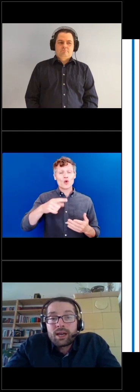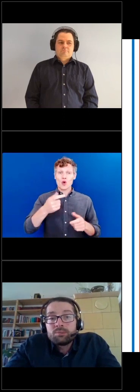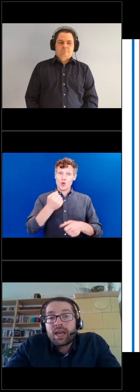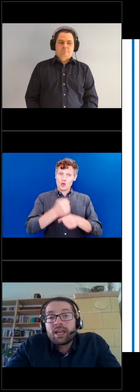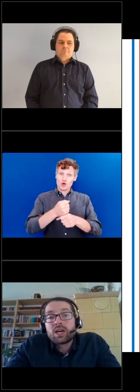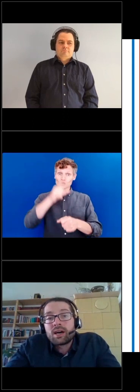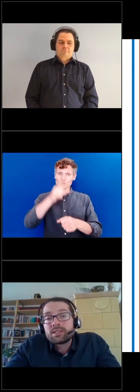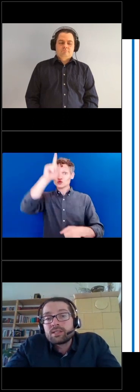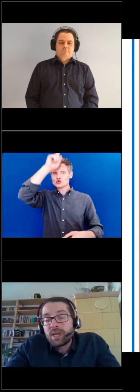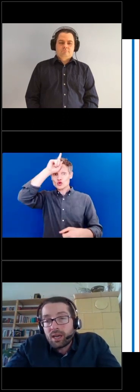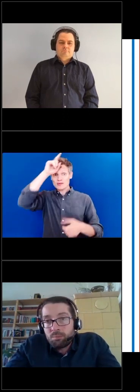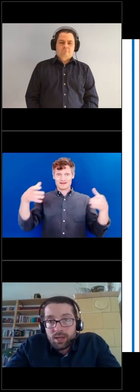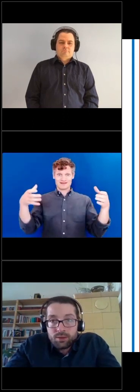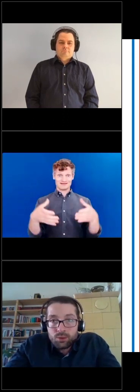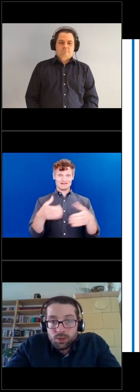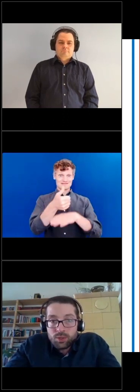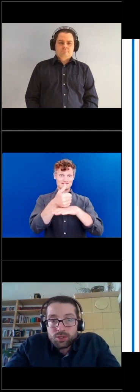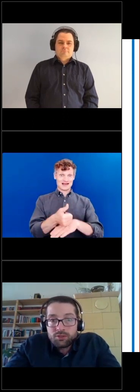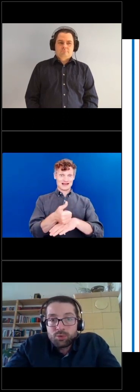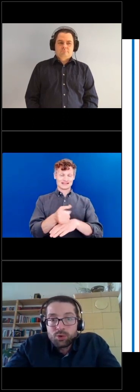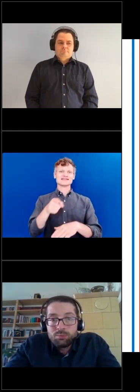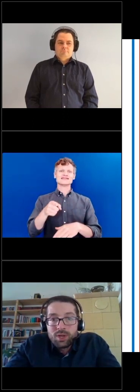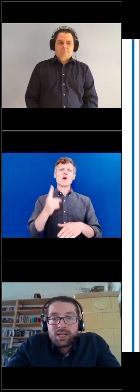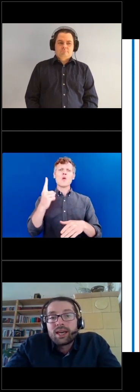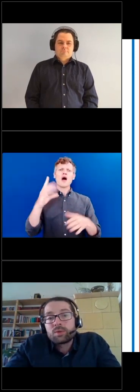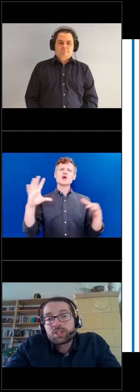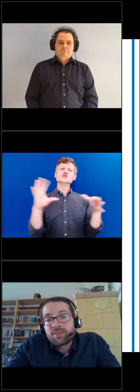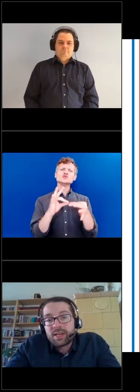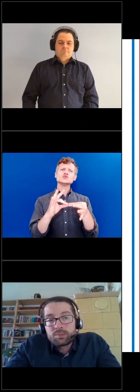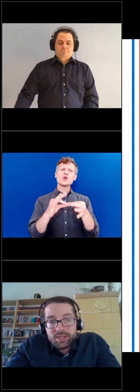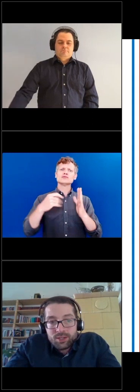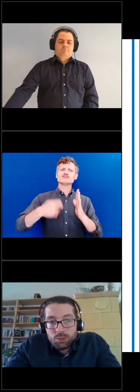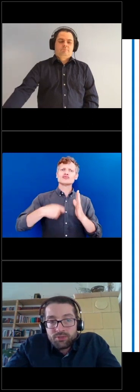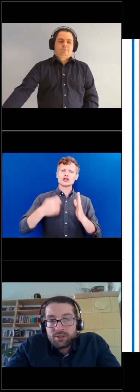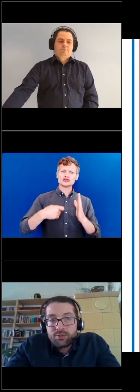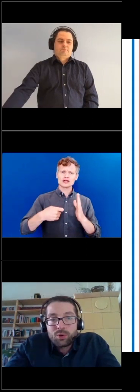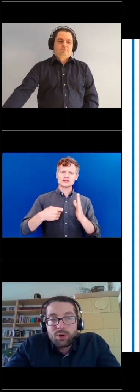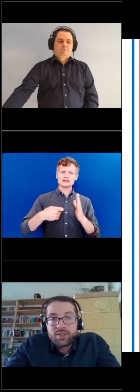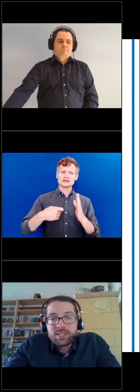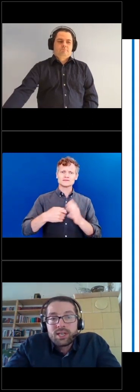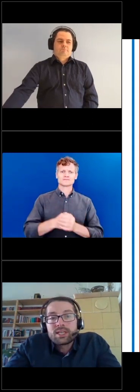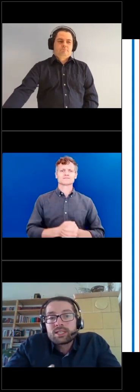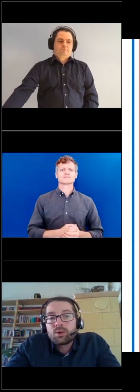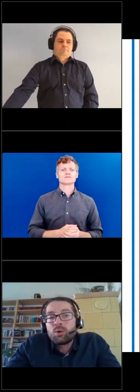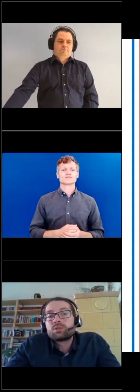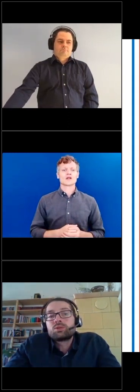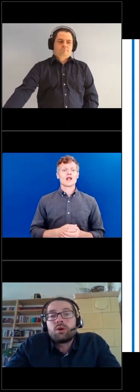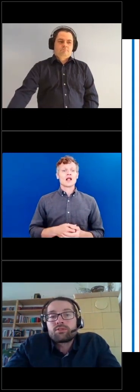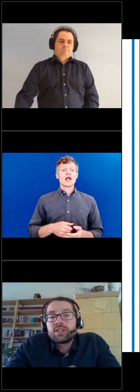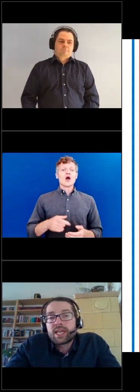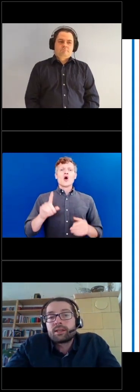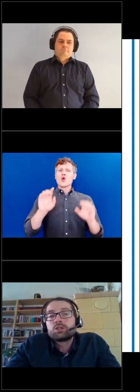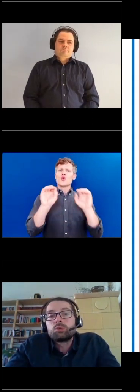No One Behind by HI, CBM, and the Ruhr-University Bochum, and which is funded by the German Federal Foreign Office, is